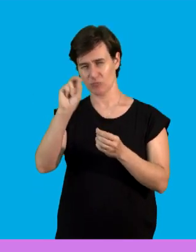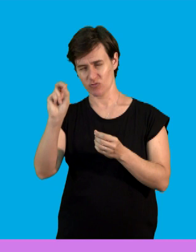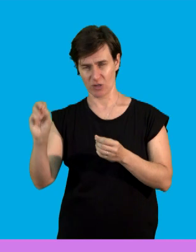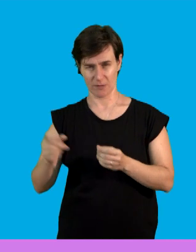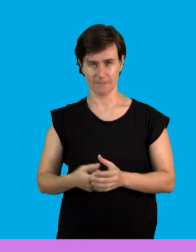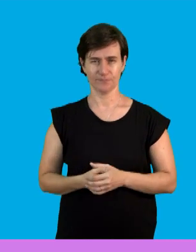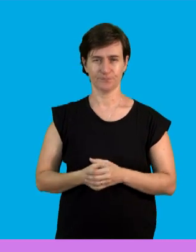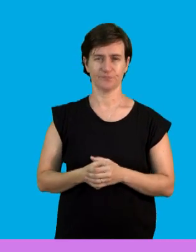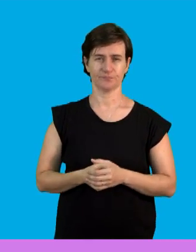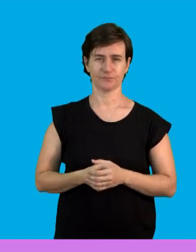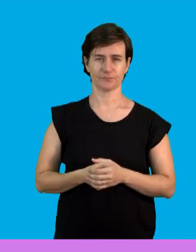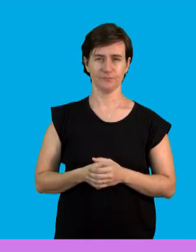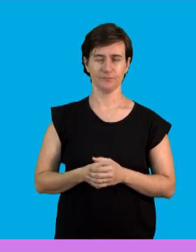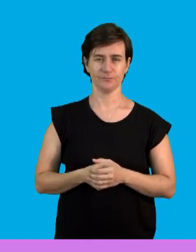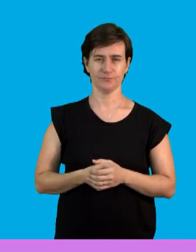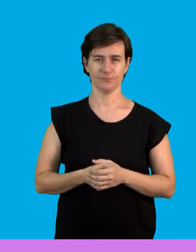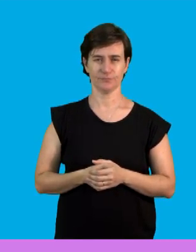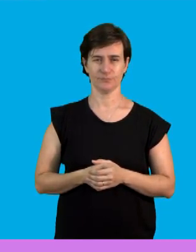to work with.